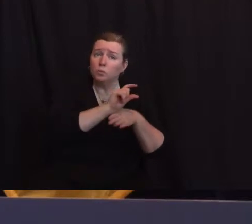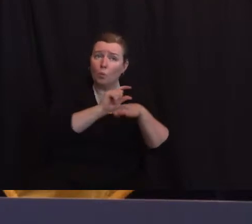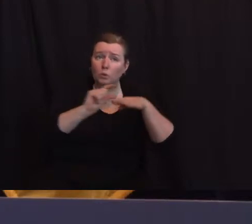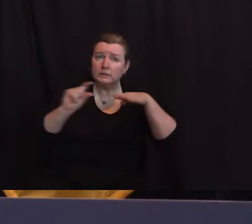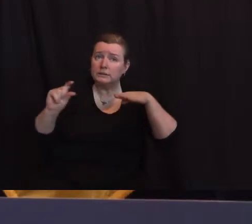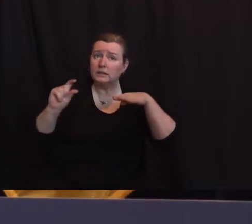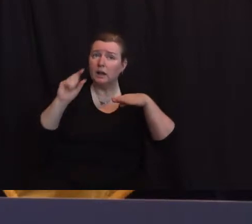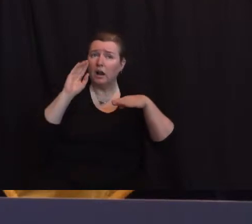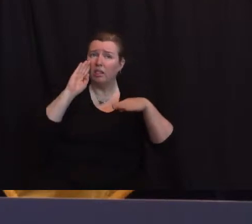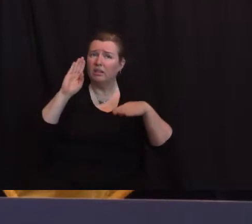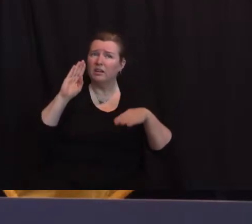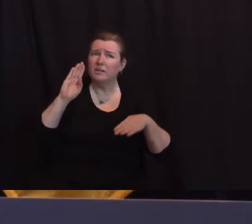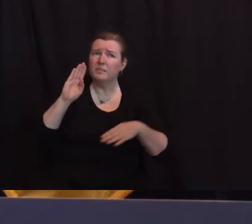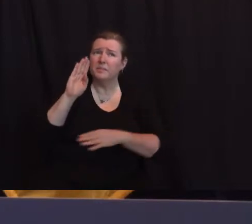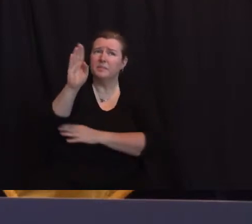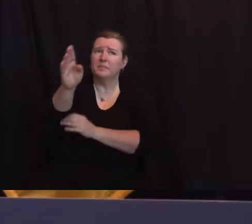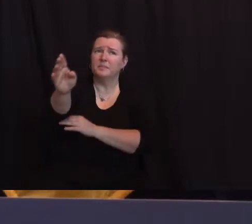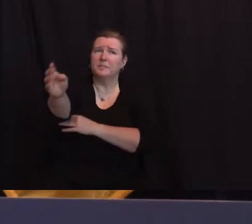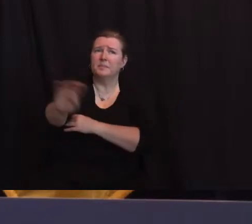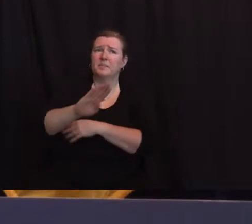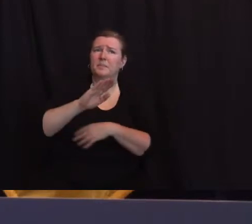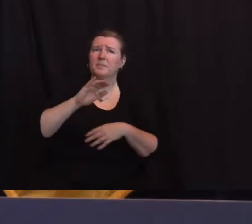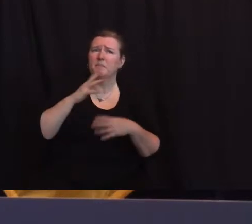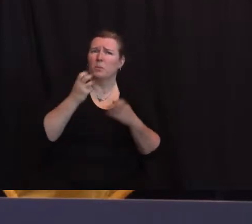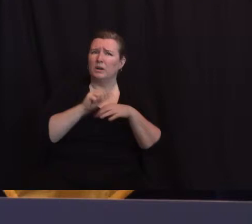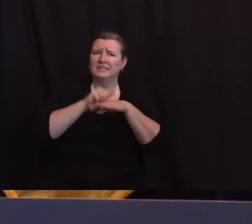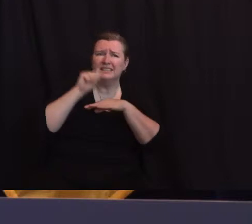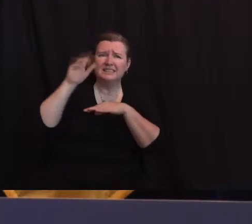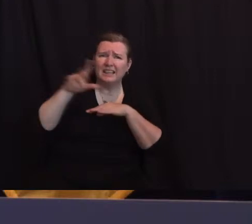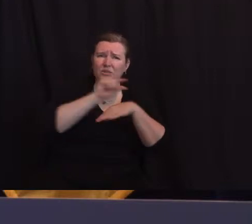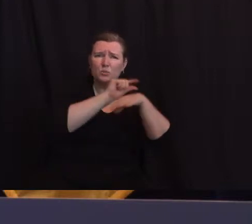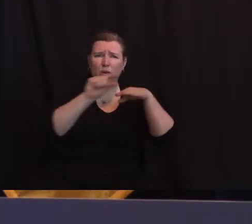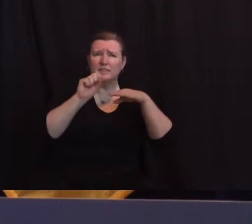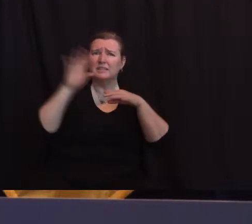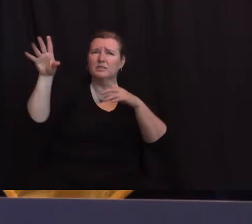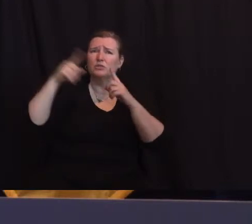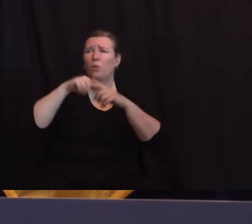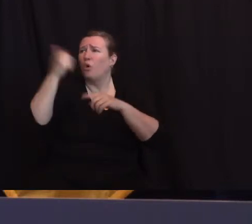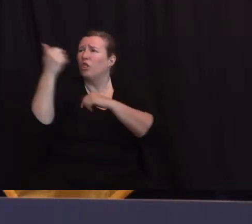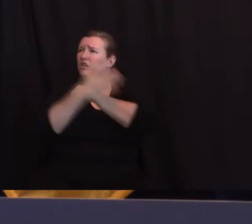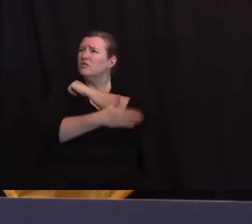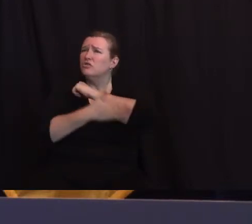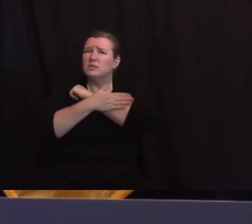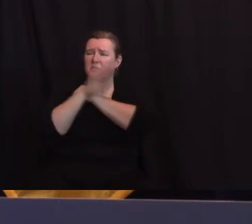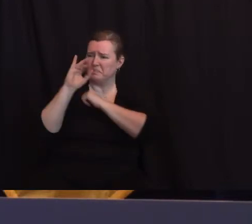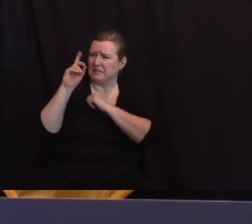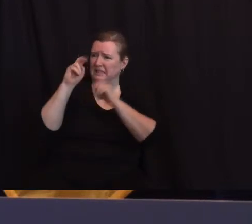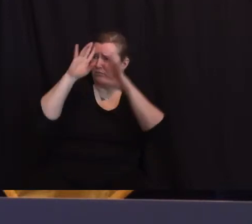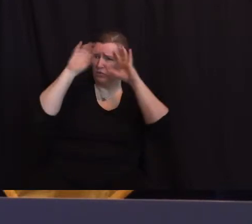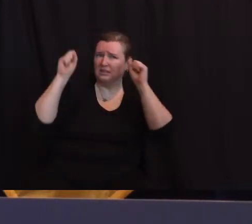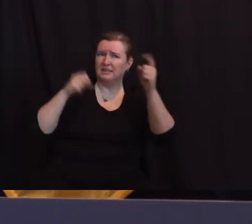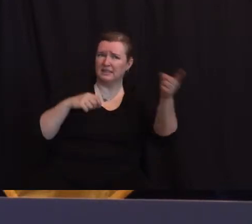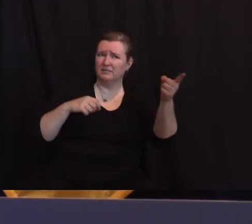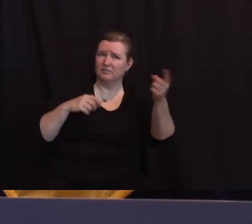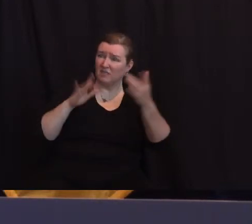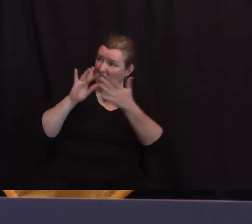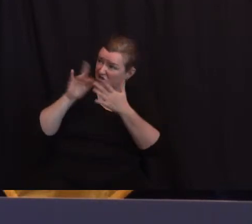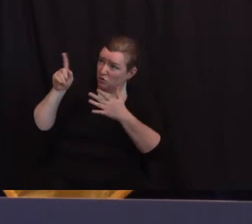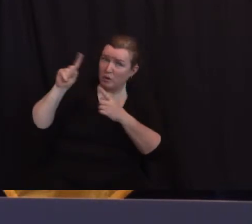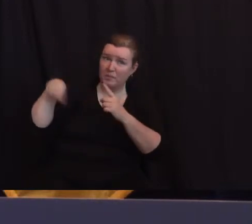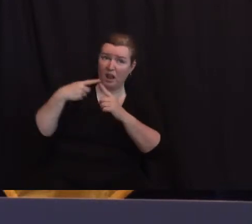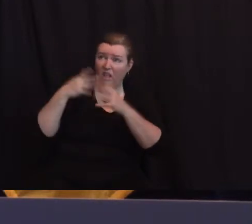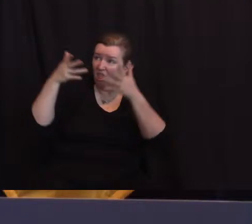send some overseas. Have they contacted you about using any of those unused vaccines? And can you just give any detail or insight